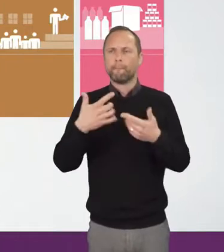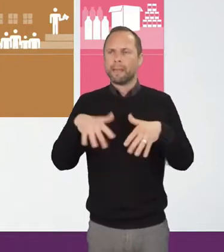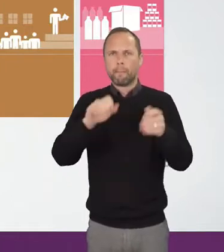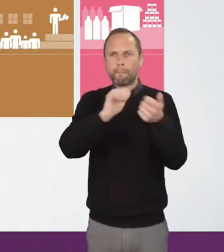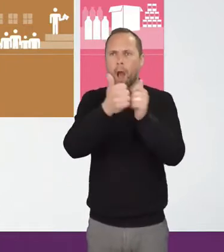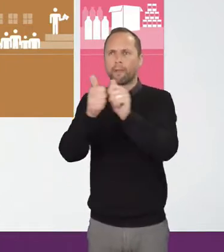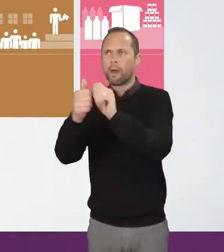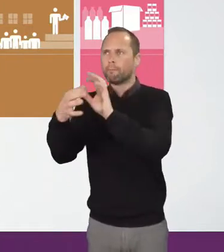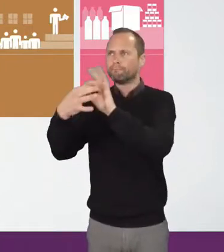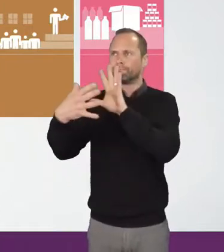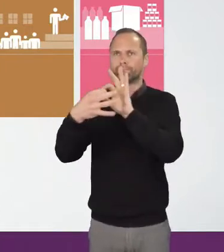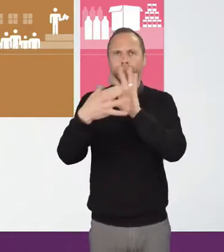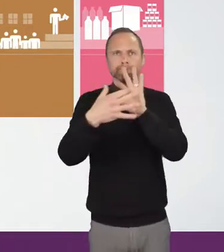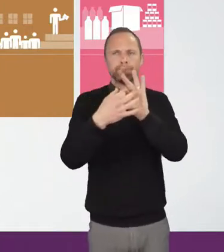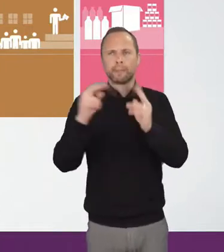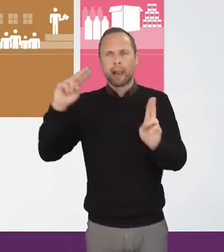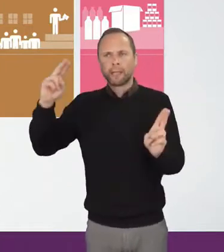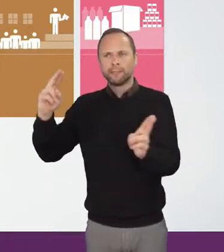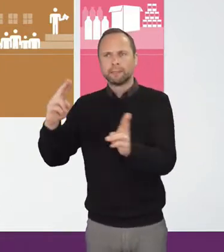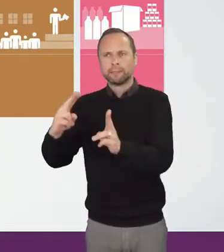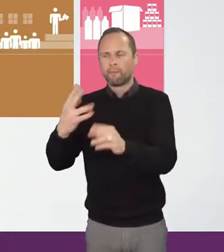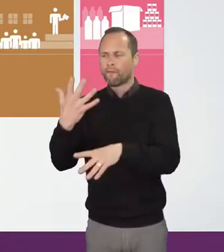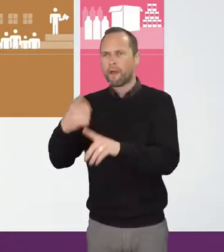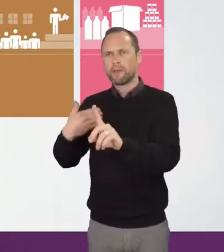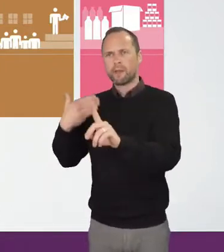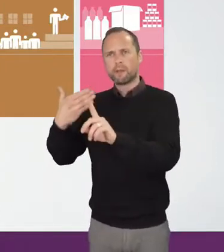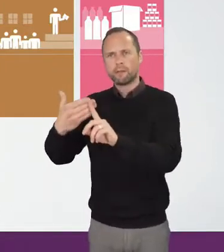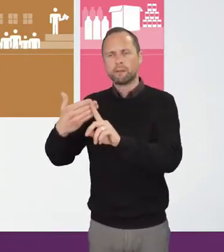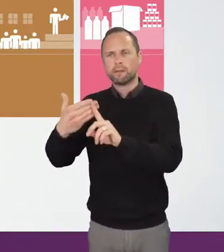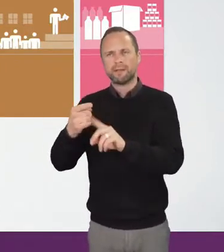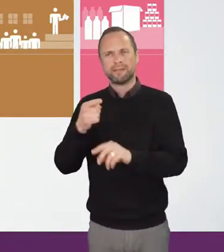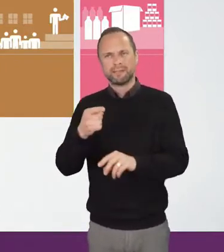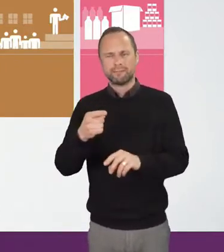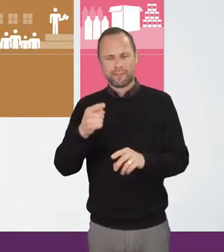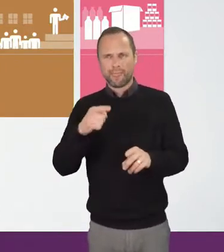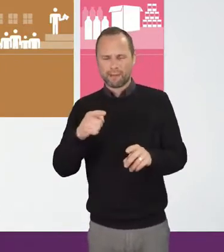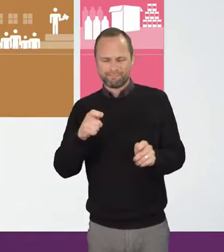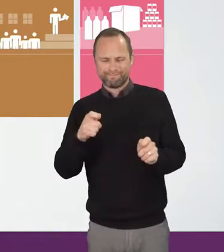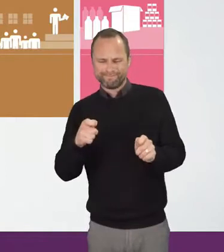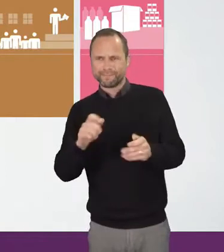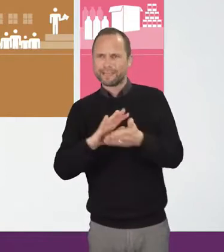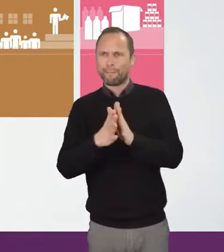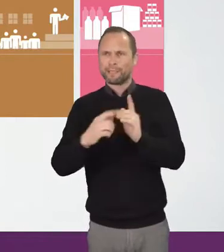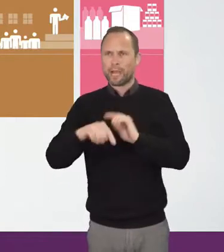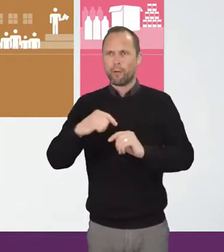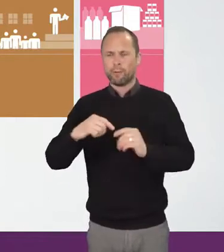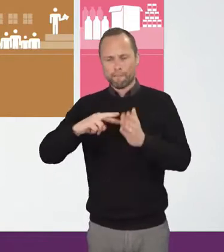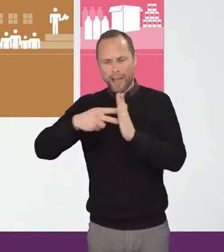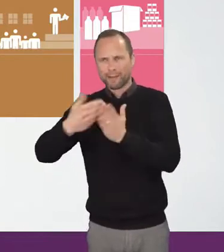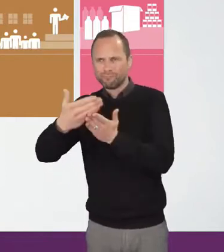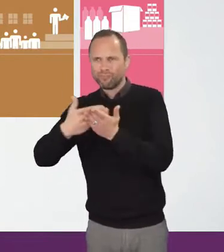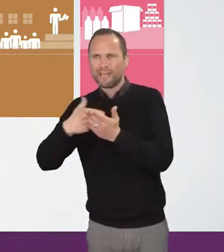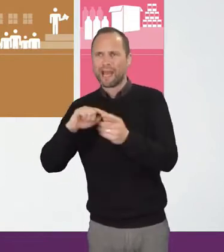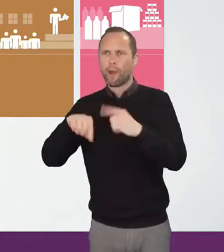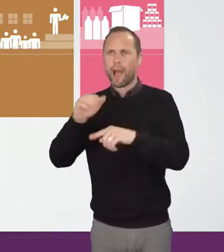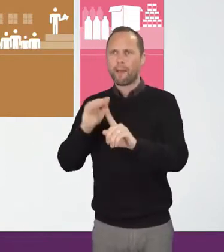last 5 years. Now, of course, that damaged our overall kind of strategy target, but it was the right thing to do in those